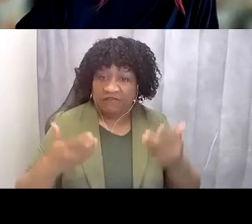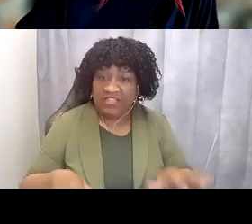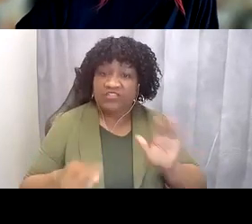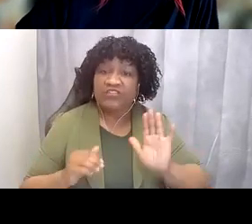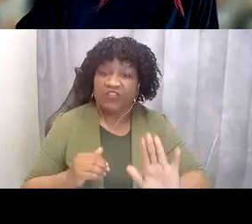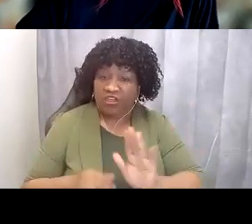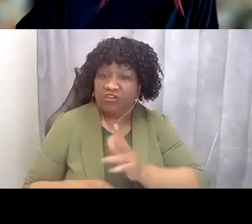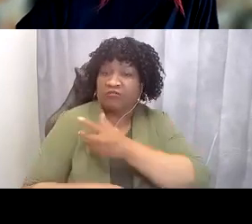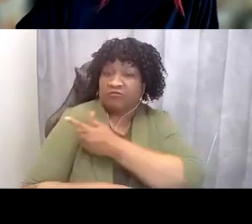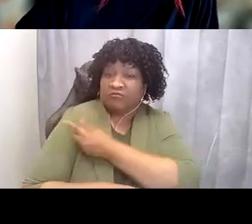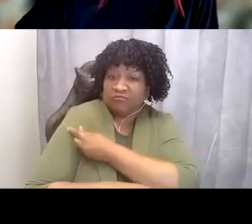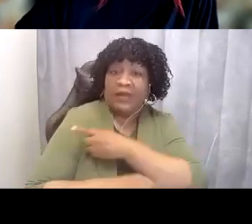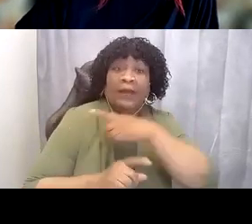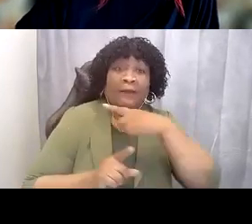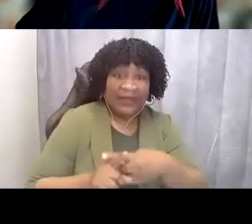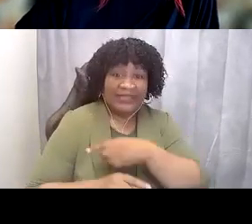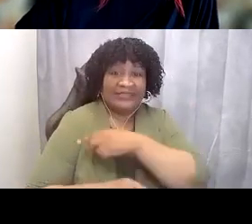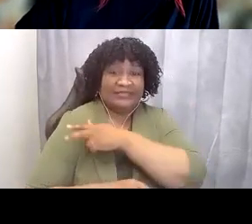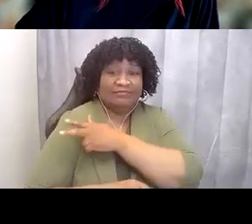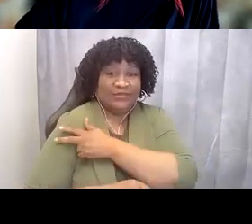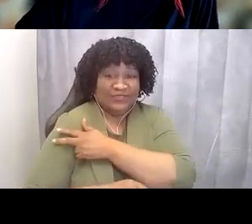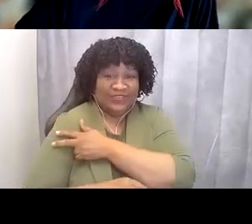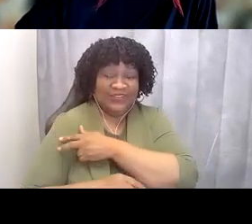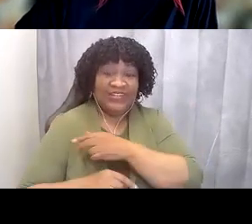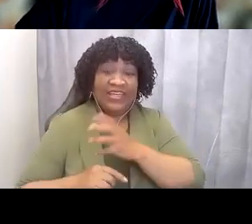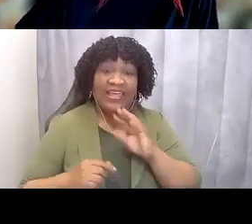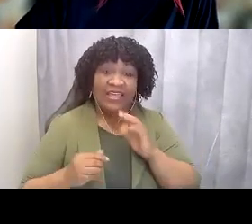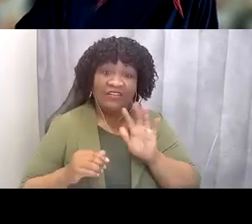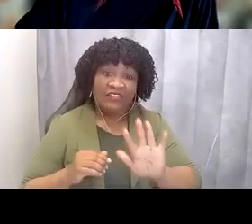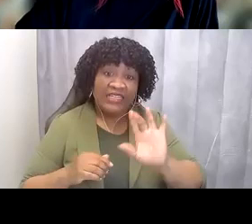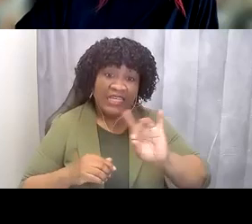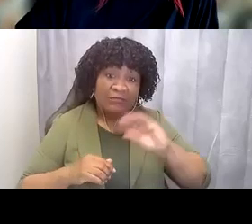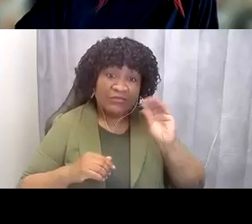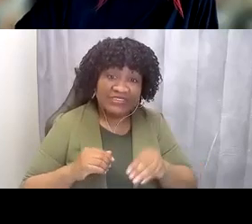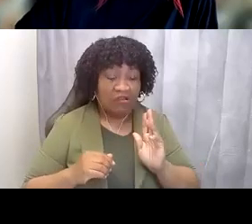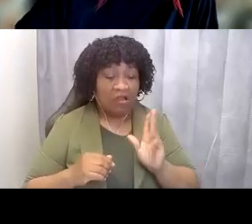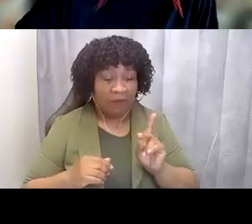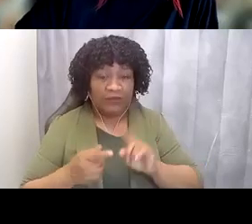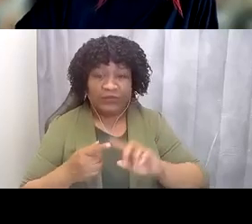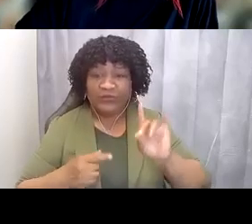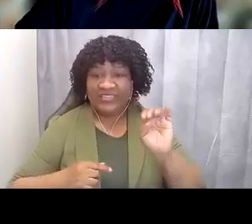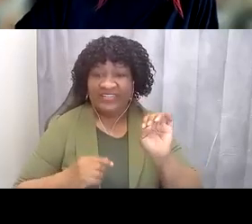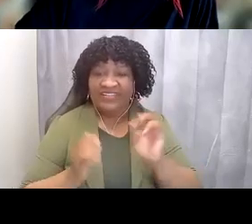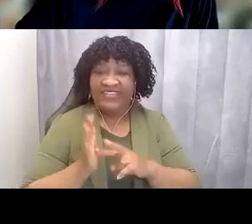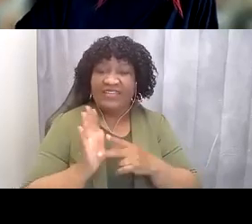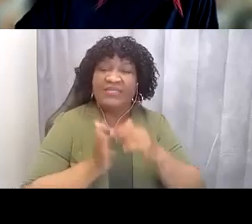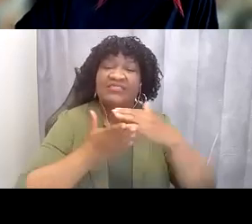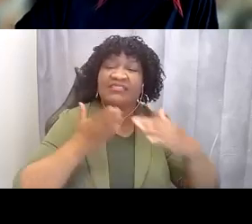and have been boosted, and then a little over 58% are up to date, meaning that there are some folks who maybe